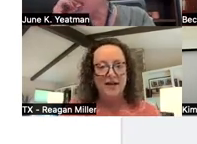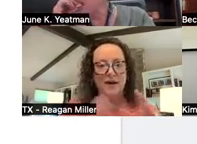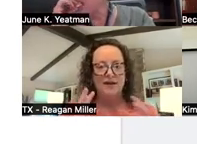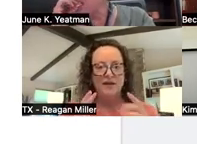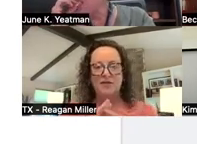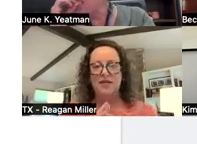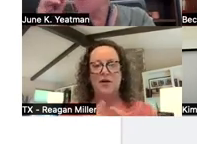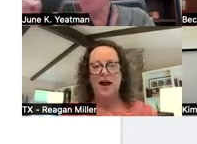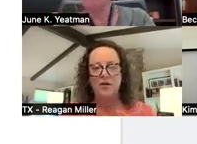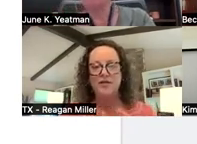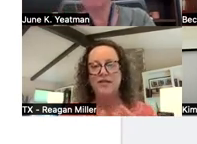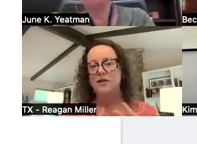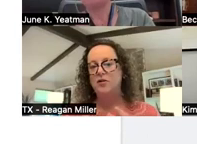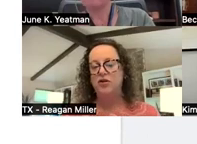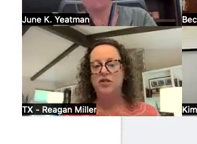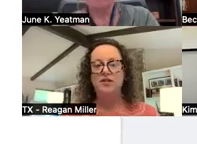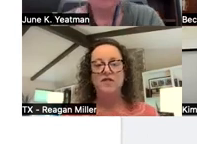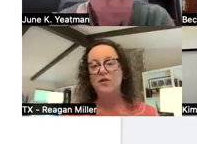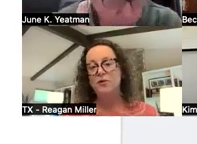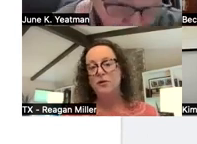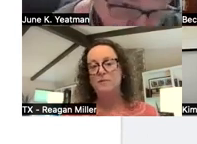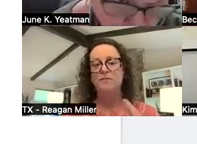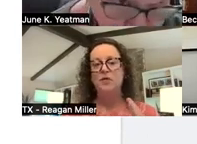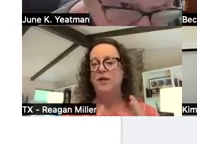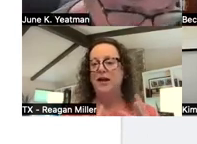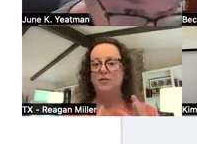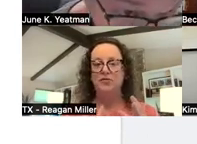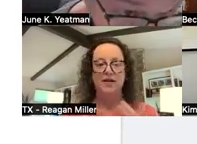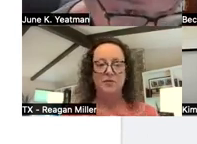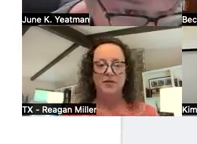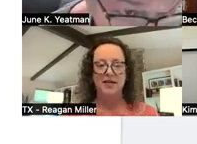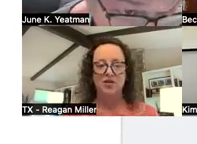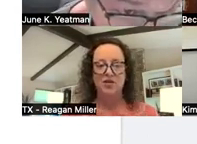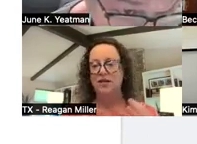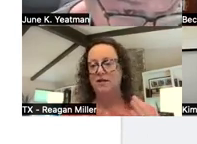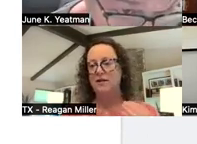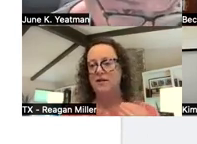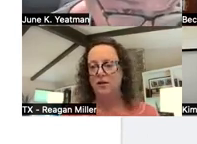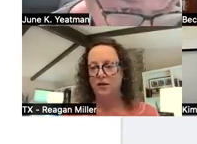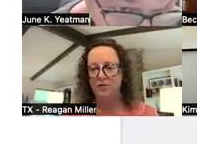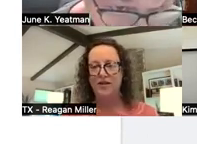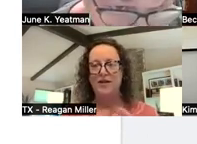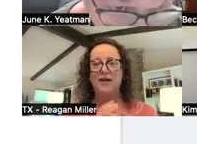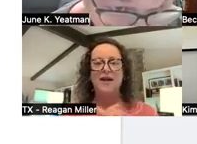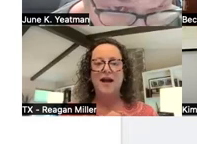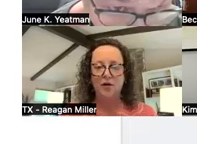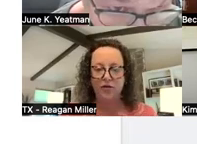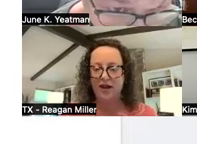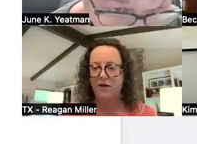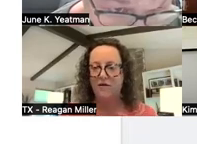The second bucket that you see there, housing, nutritious food, reliable transportation,